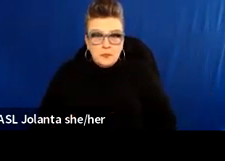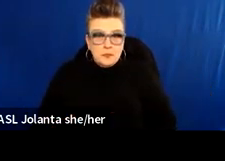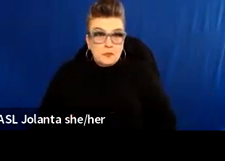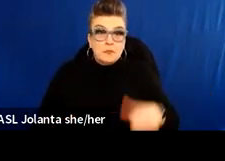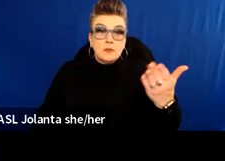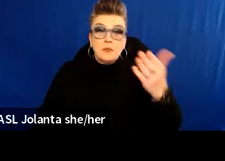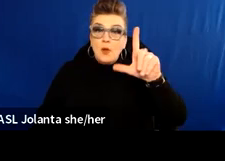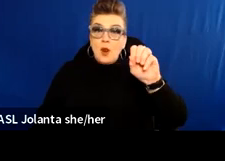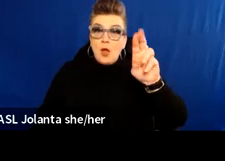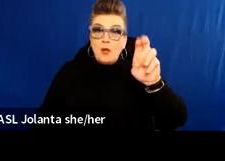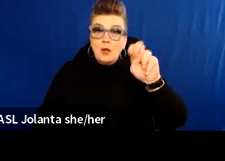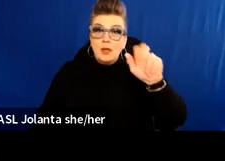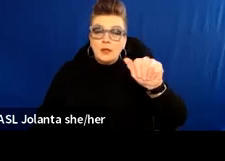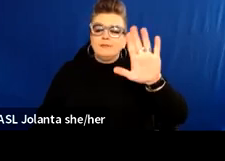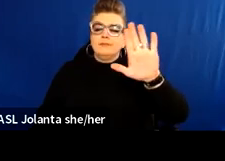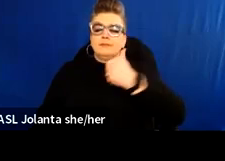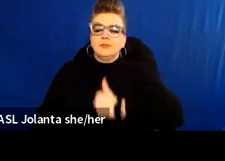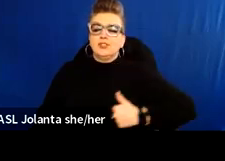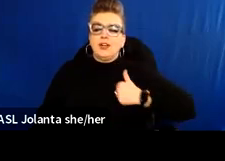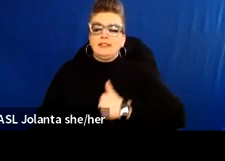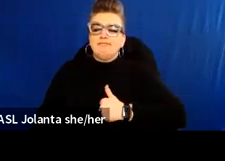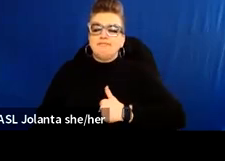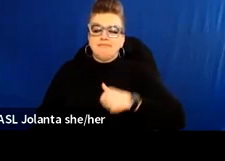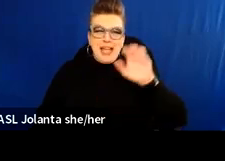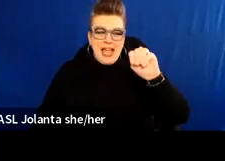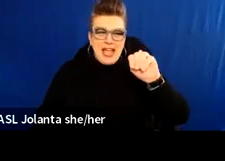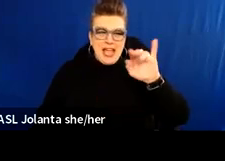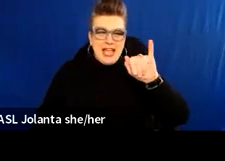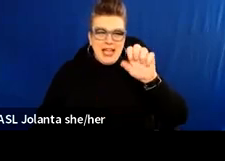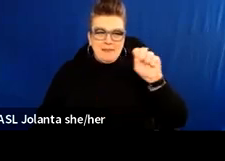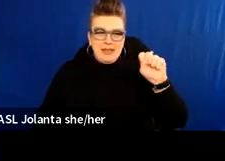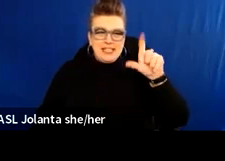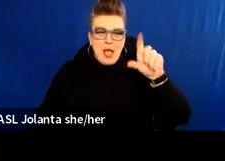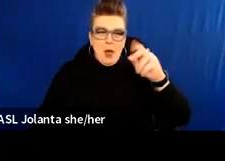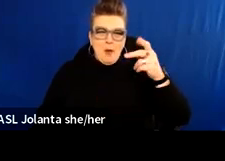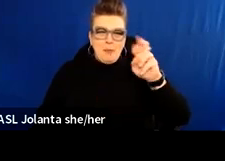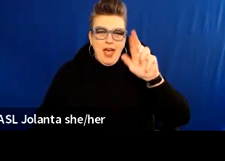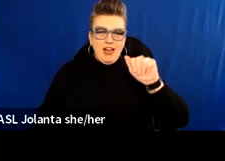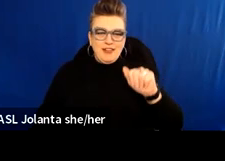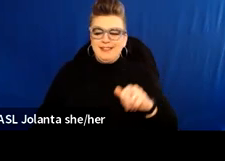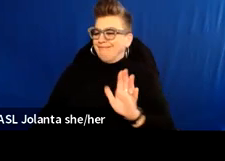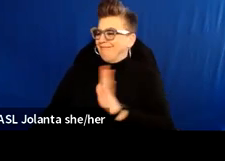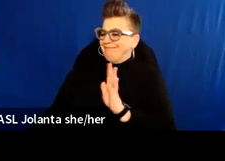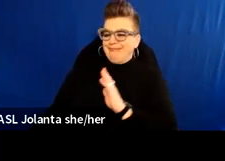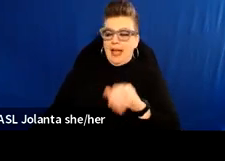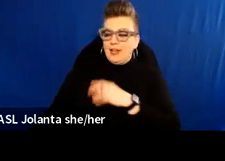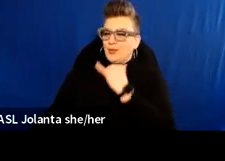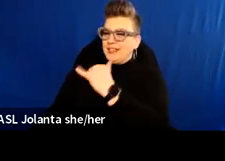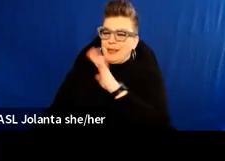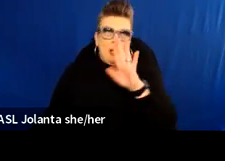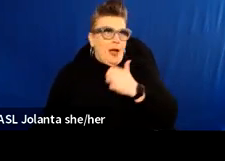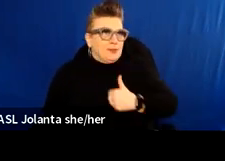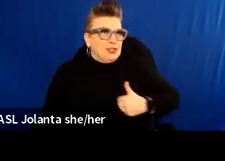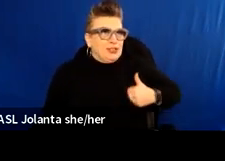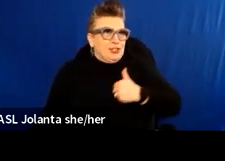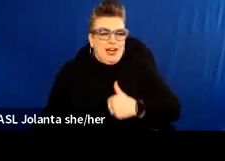lorena sorry miss lapera i do the same thing chairwoman thank you so much